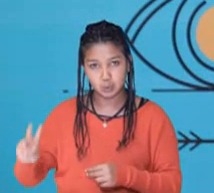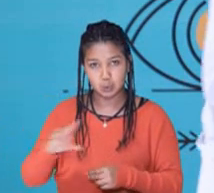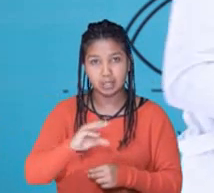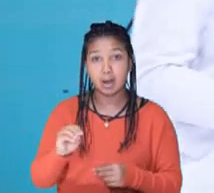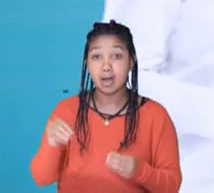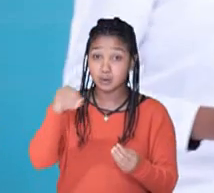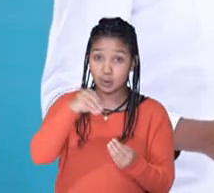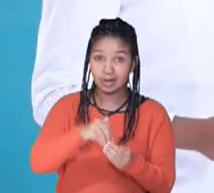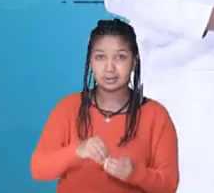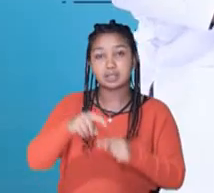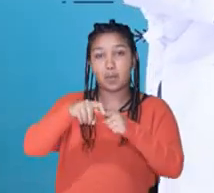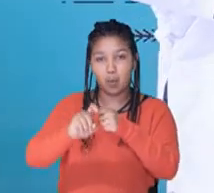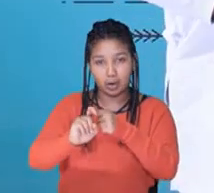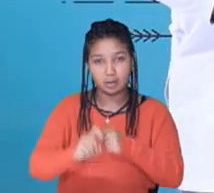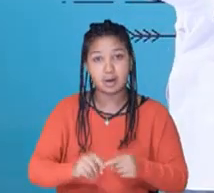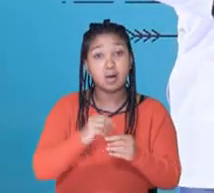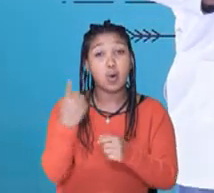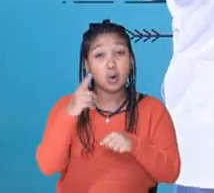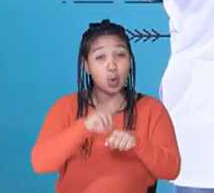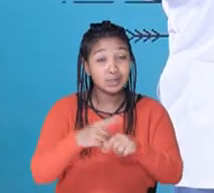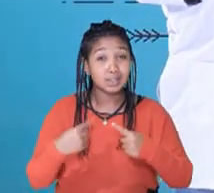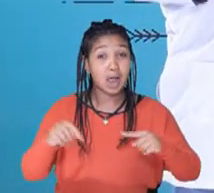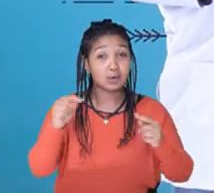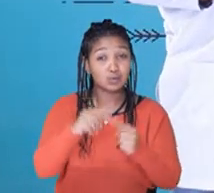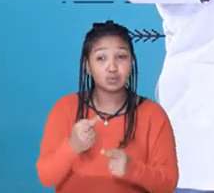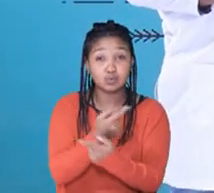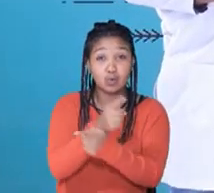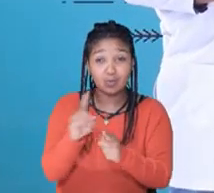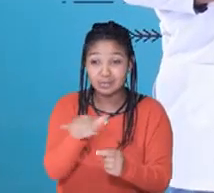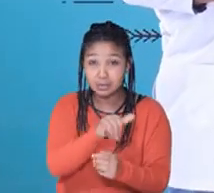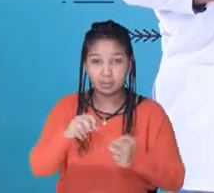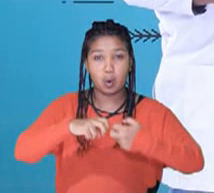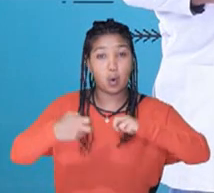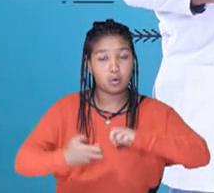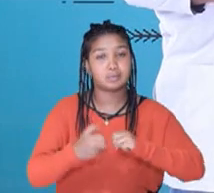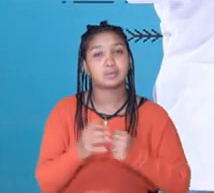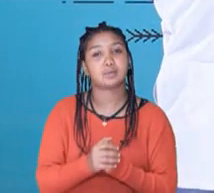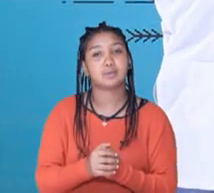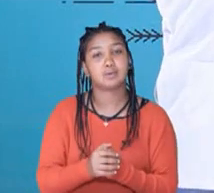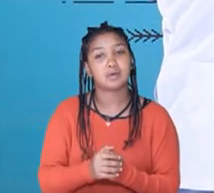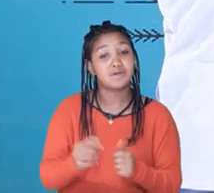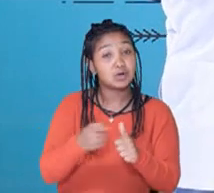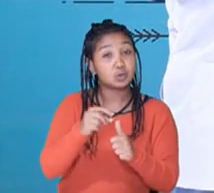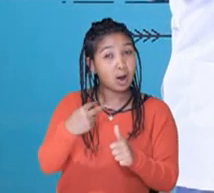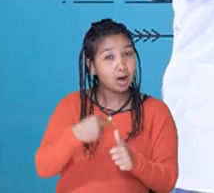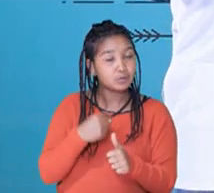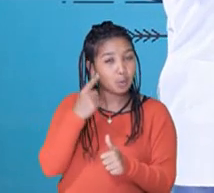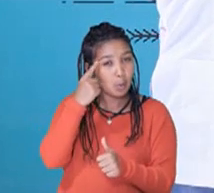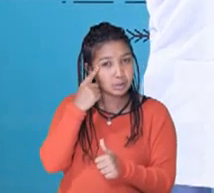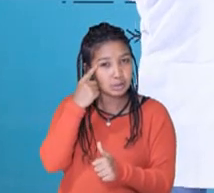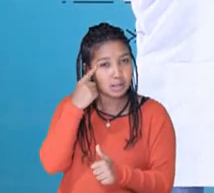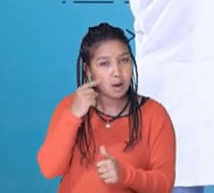and as well as the pulley. Always try to solve such problems. First, you have to